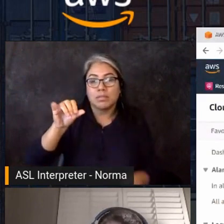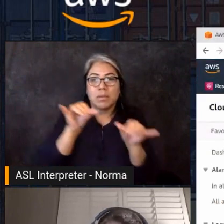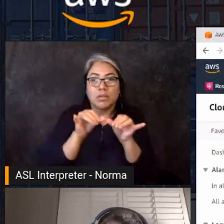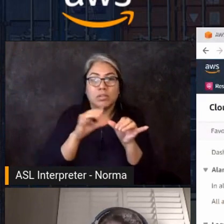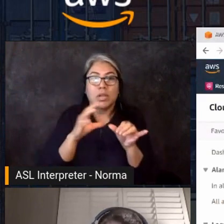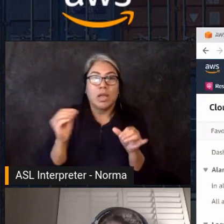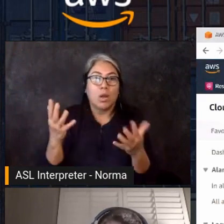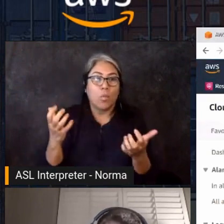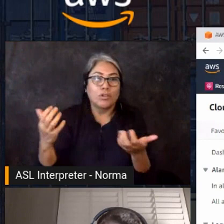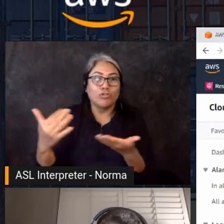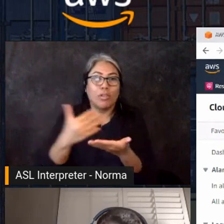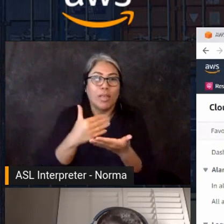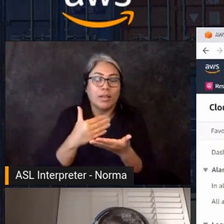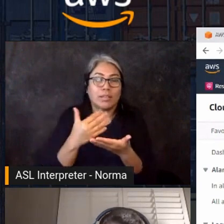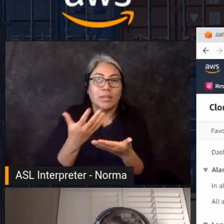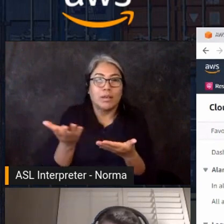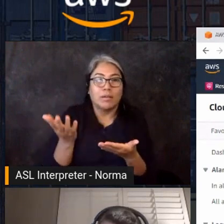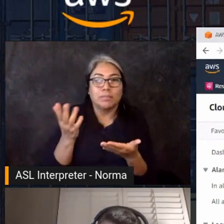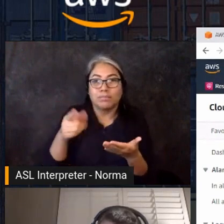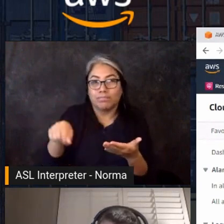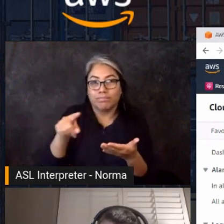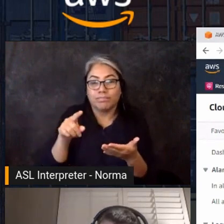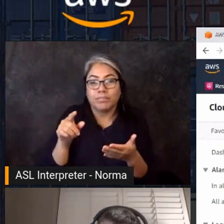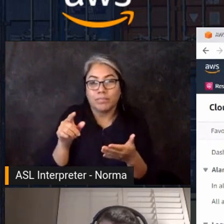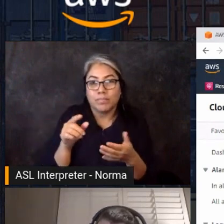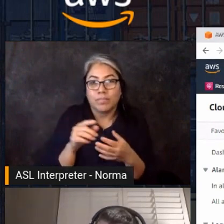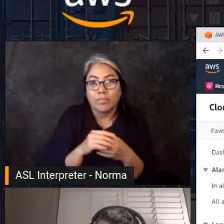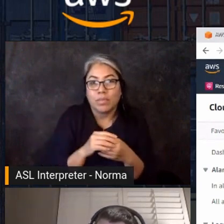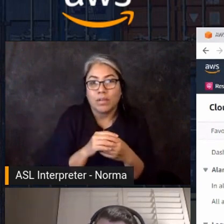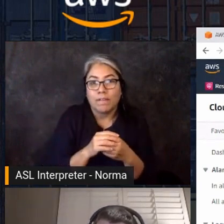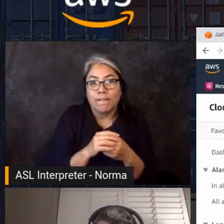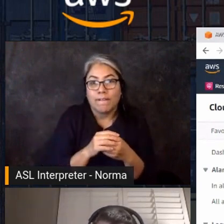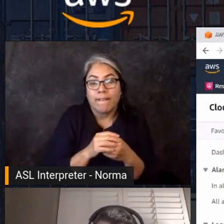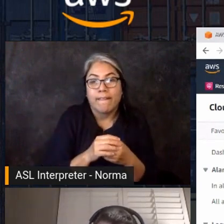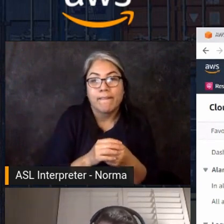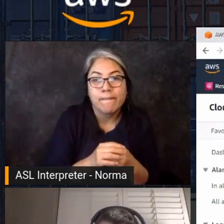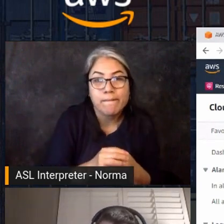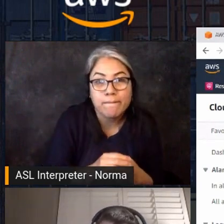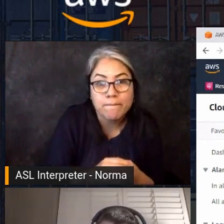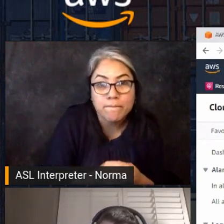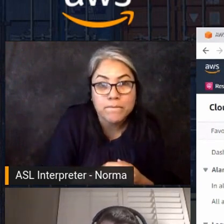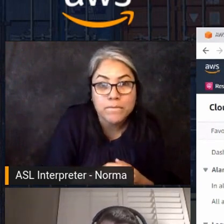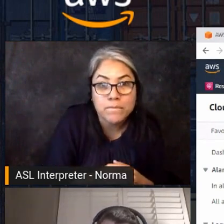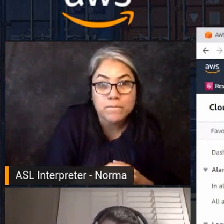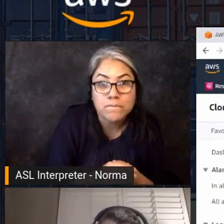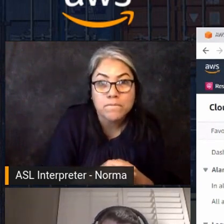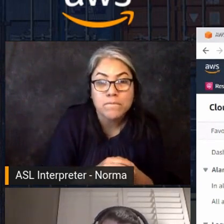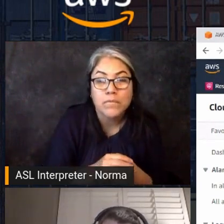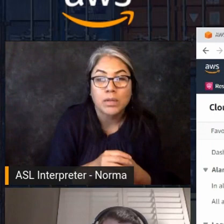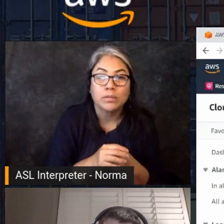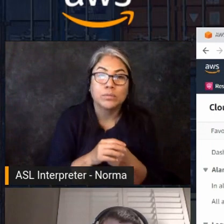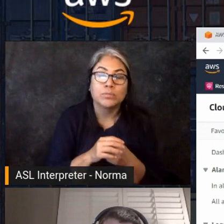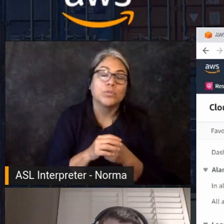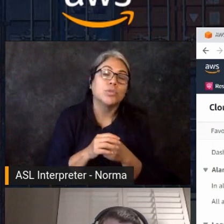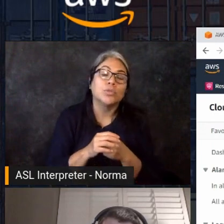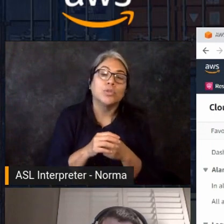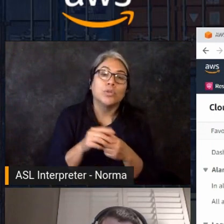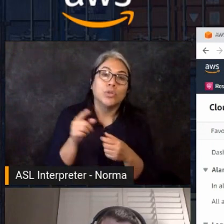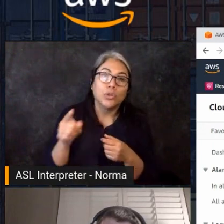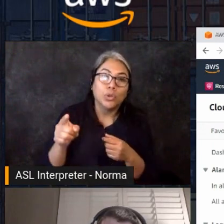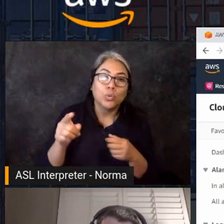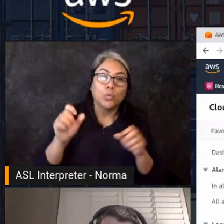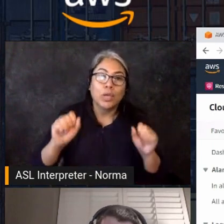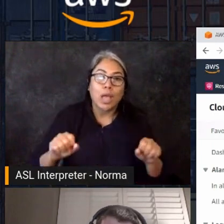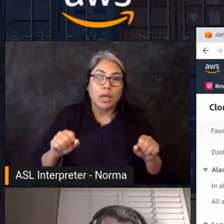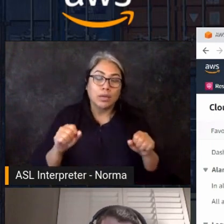insights. And I'll show you. So you can do a little or you can do a lot. But just by grabbing